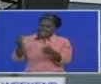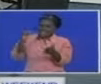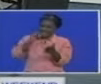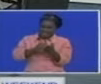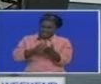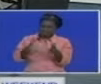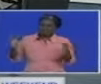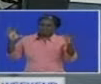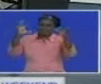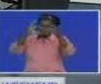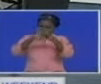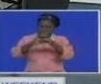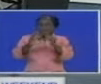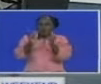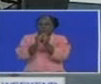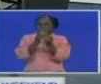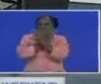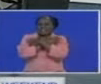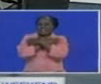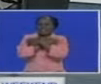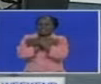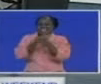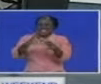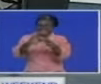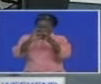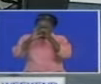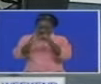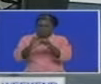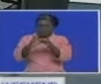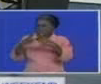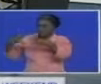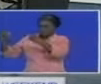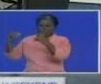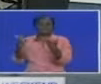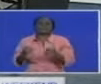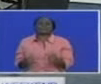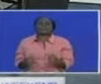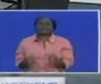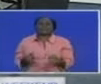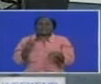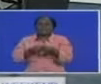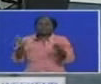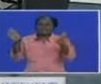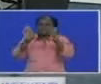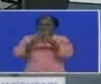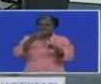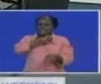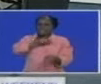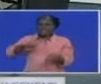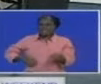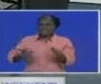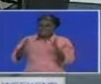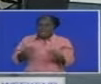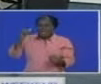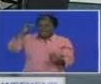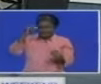ties with our friends, they are just too deep. To just go away. Okay. They want right. to go away. Okay, as we close, Senator, we recall,